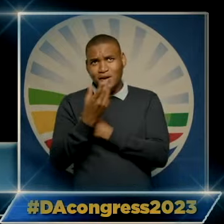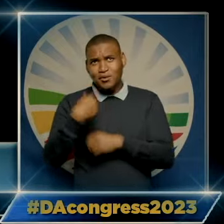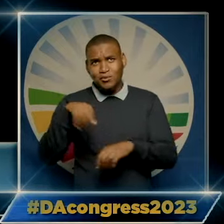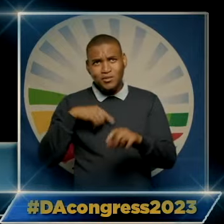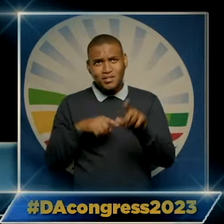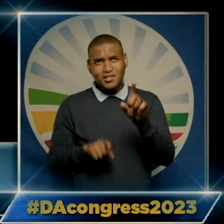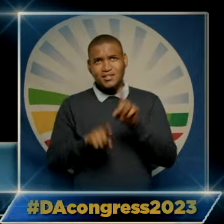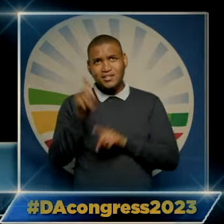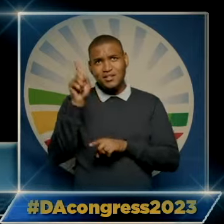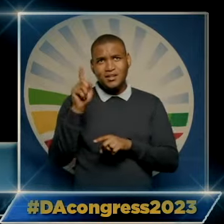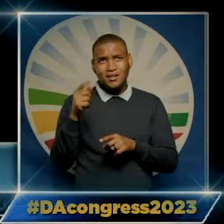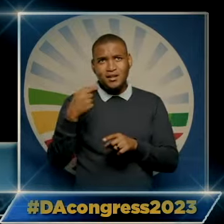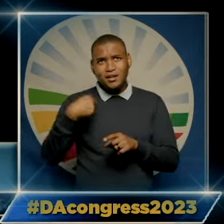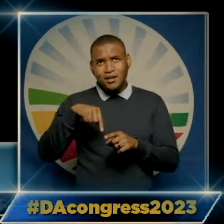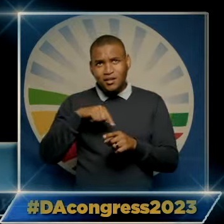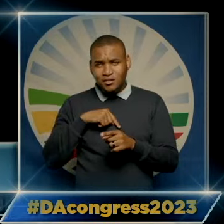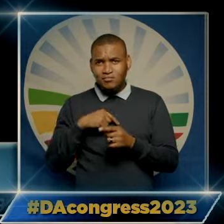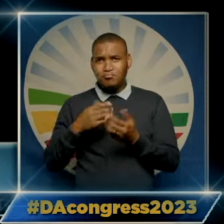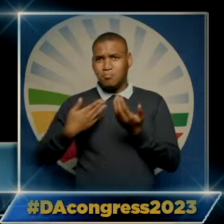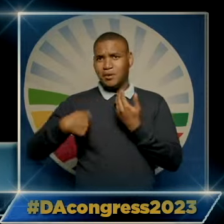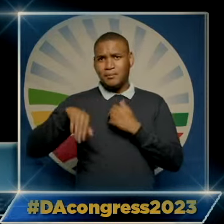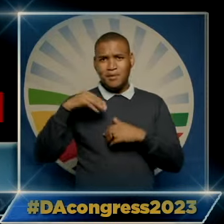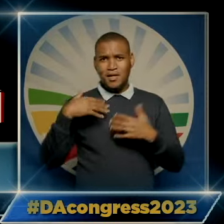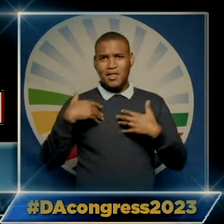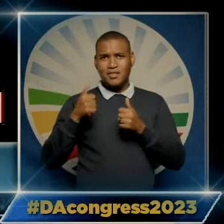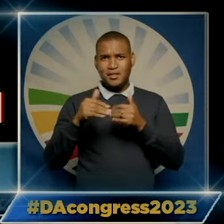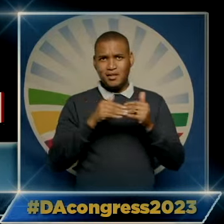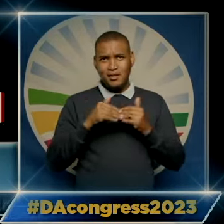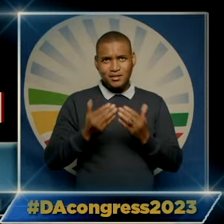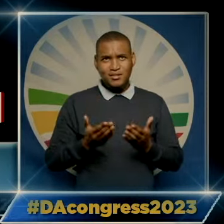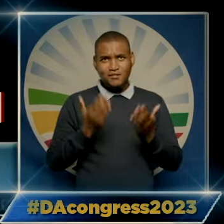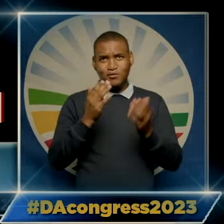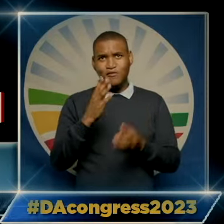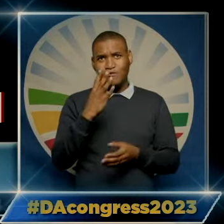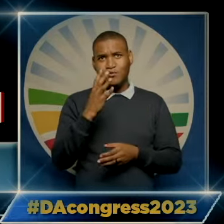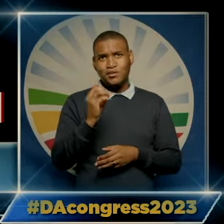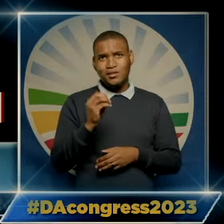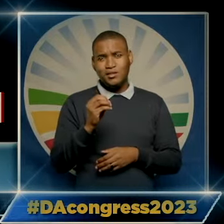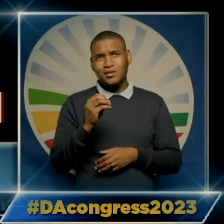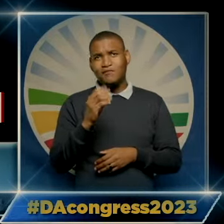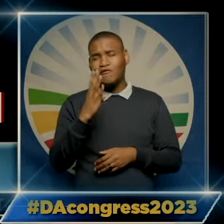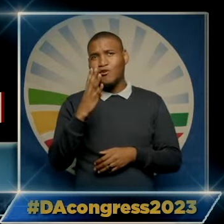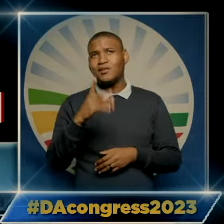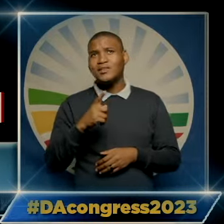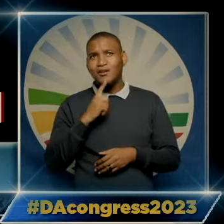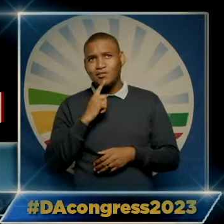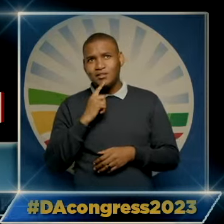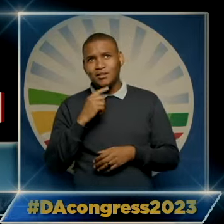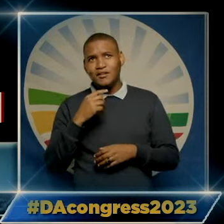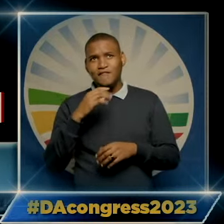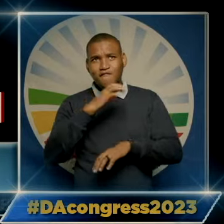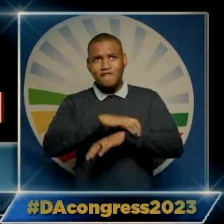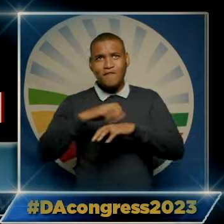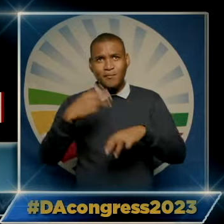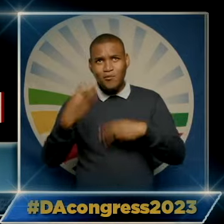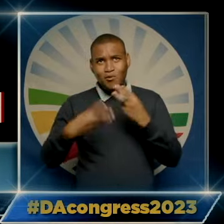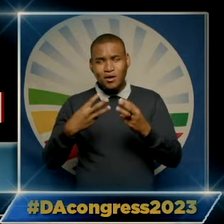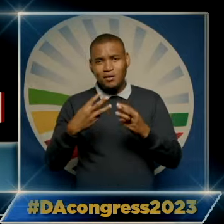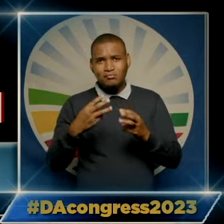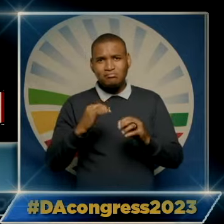succeeded in restoring healthcare services to over 4,000 farm workers. During the devastating floods